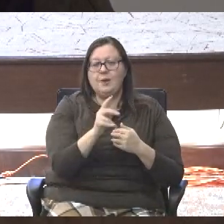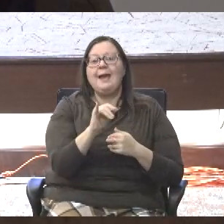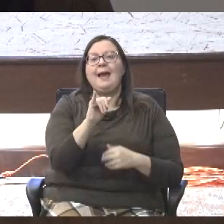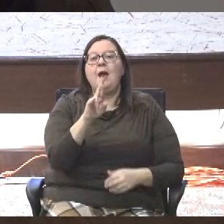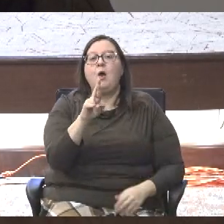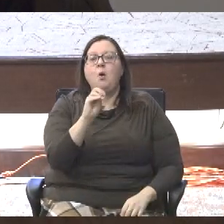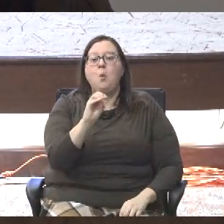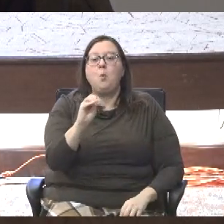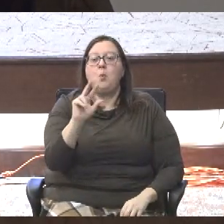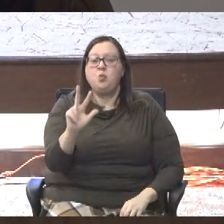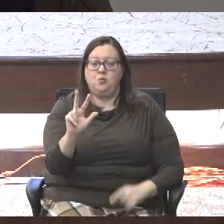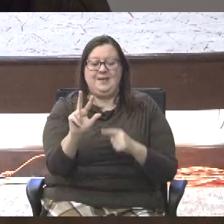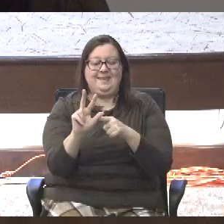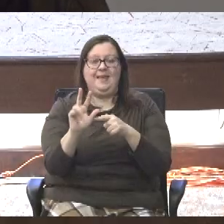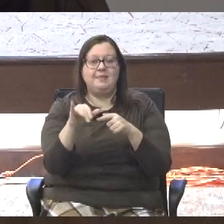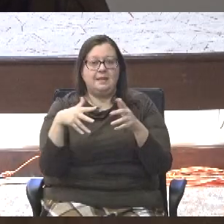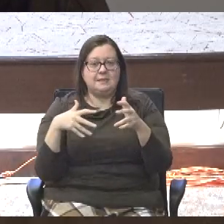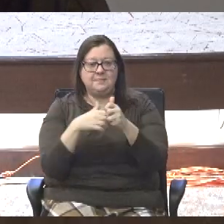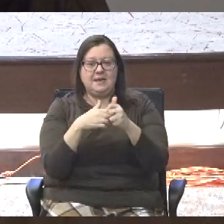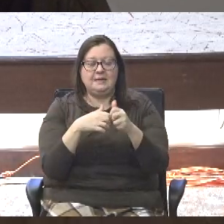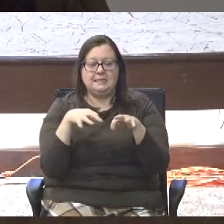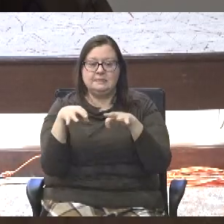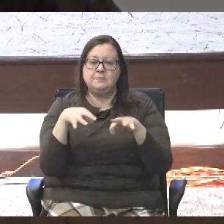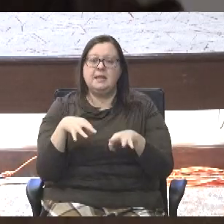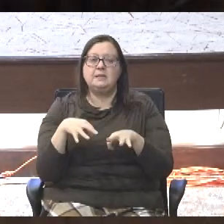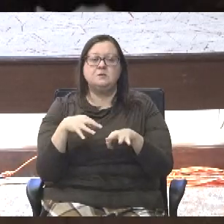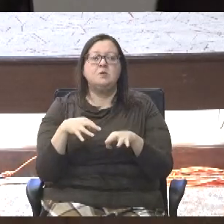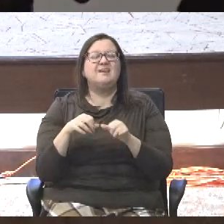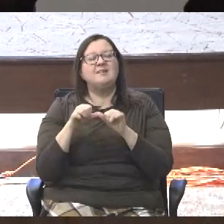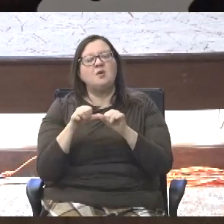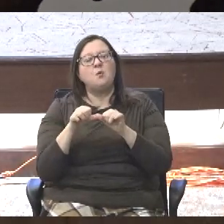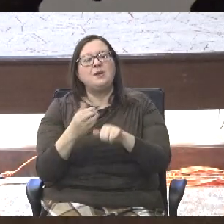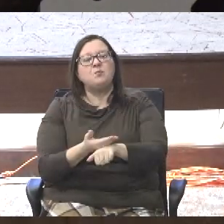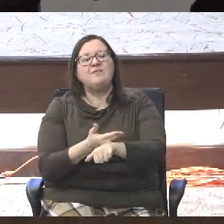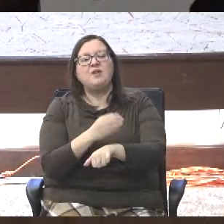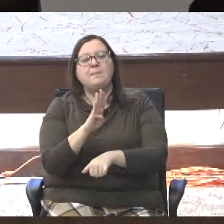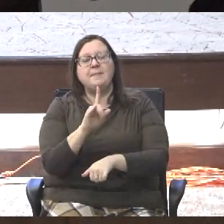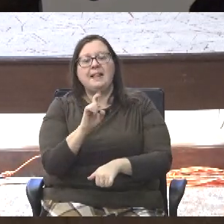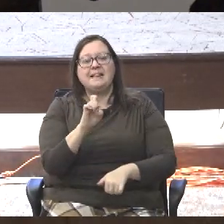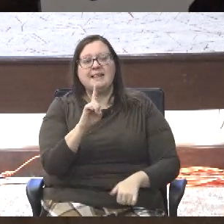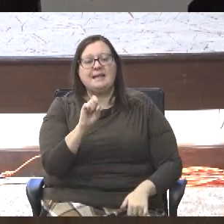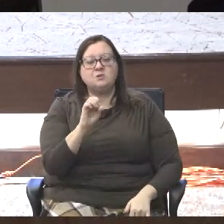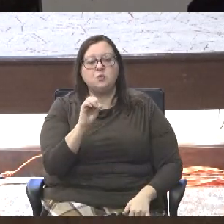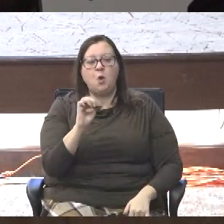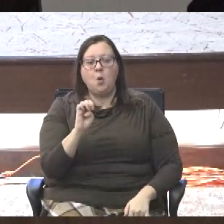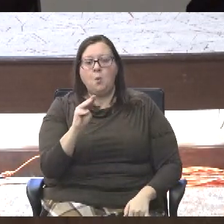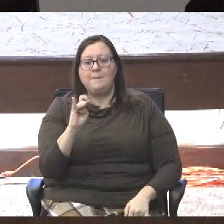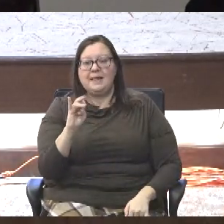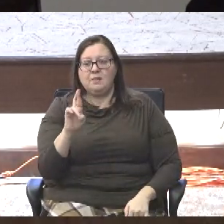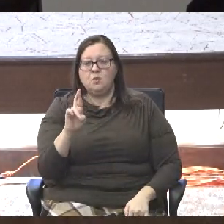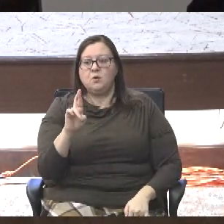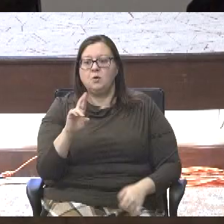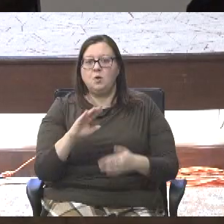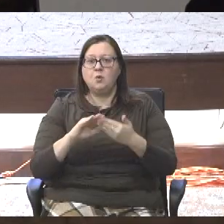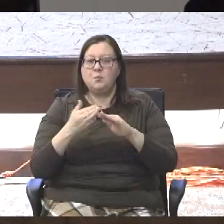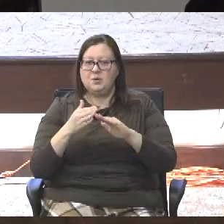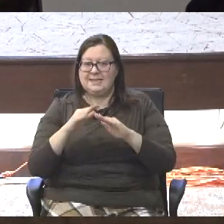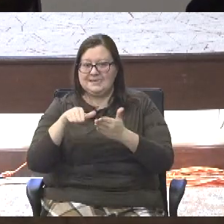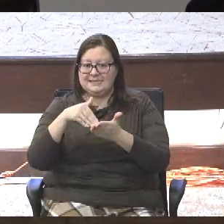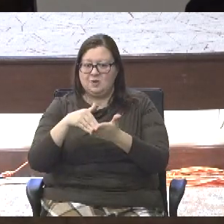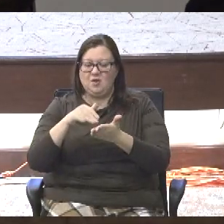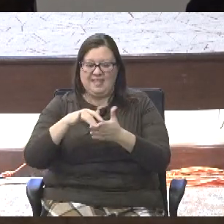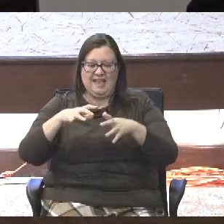IR 003 provides an update on the progress for the ongoing renovation at the Bledsoe Miller Community Center. We're converting that